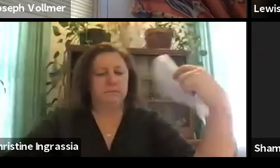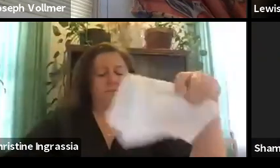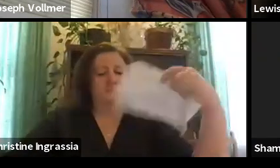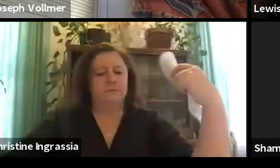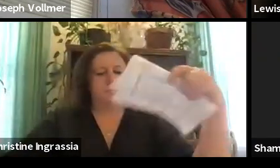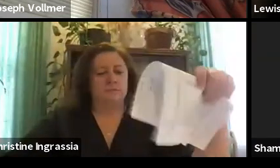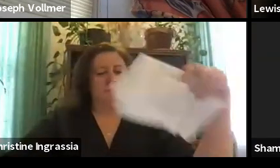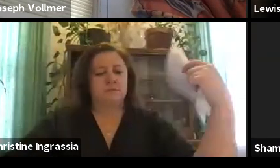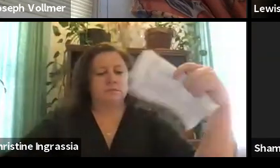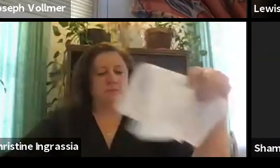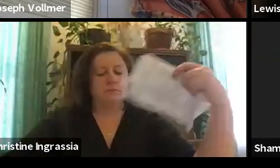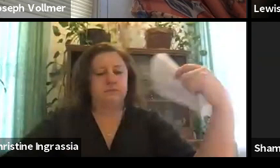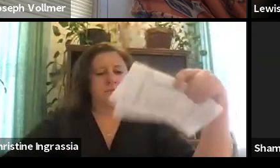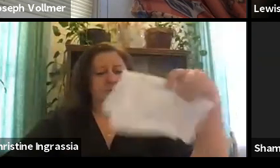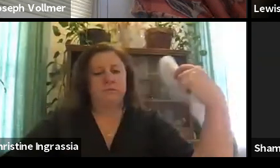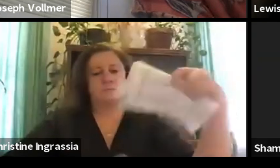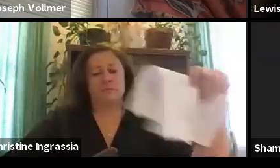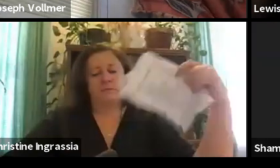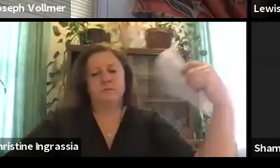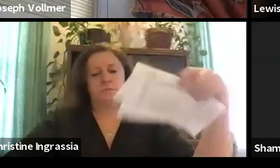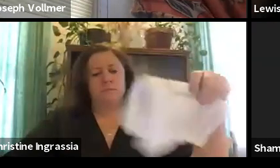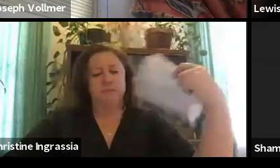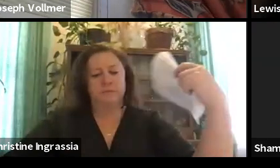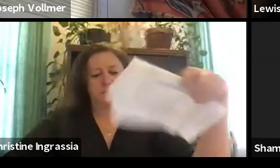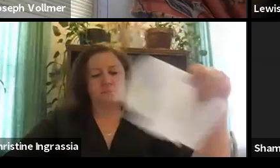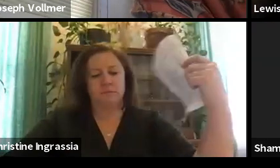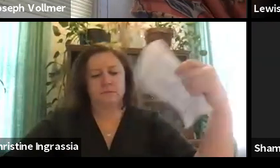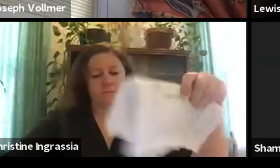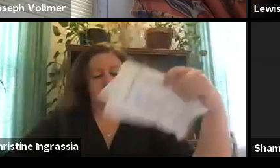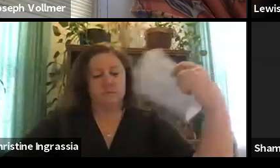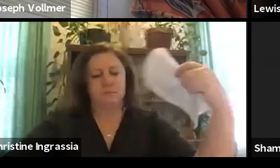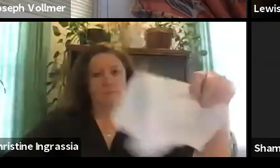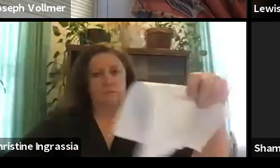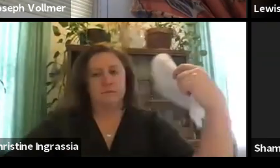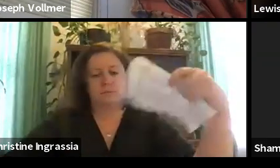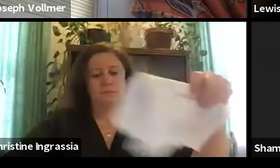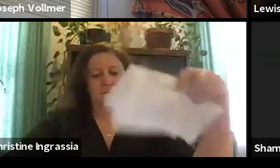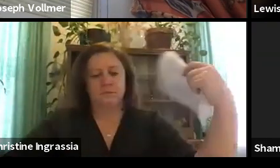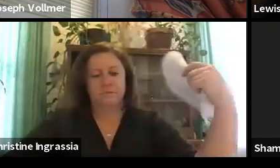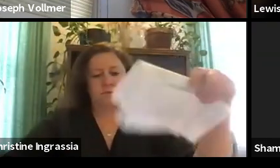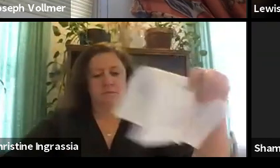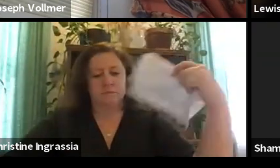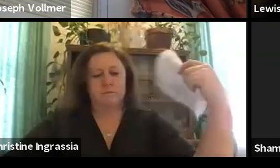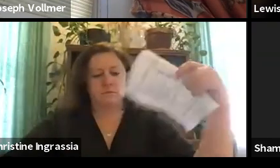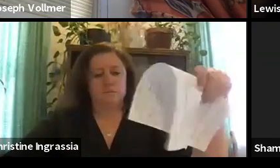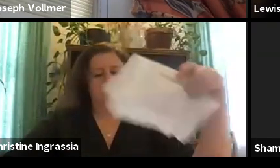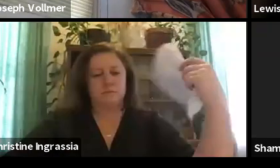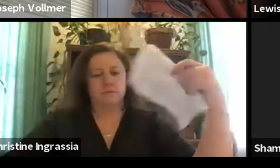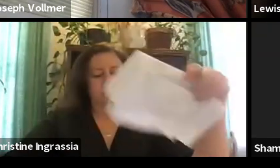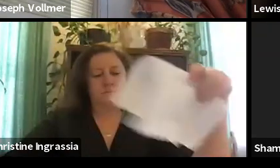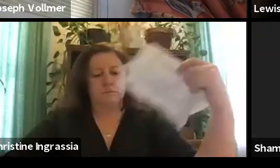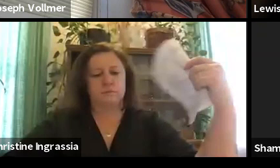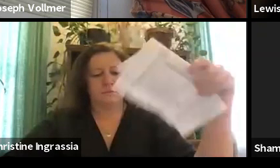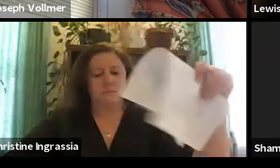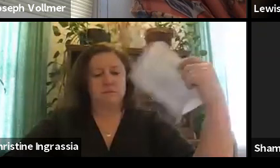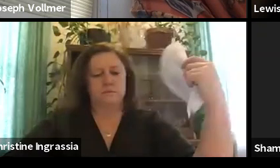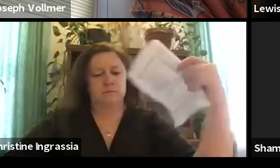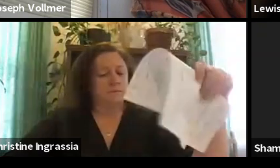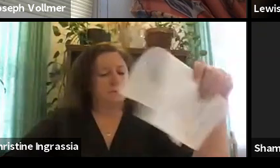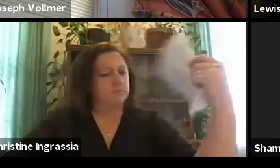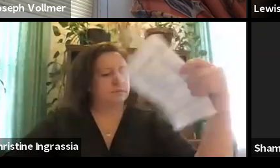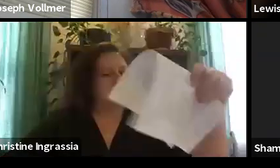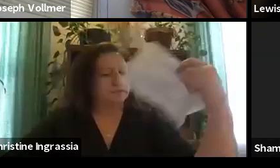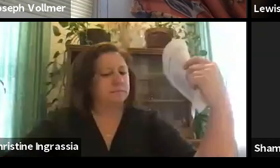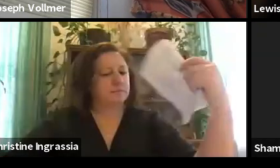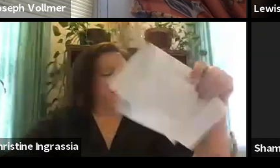can't wash dishes. We feed children every 2.5 hours in this industry. We had to throw away the cups. We had to throw away the